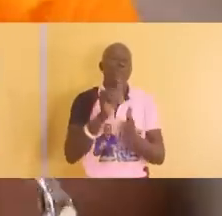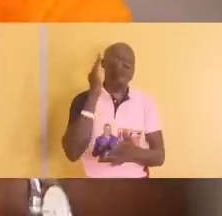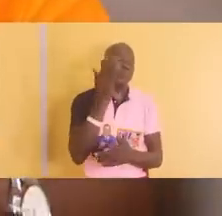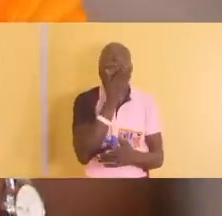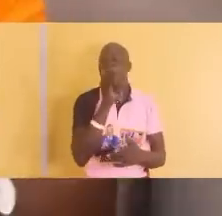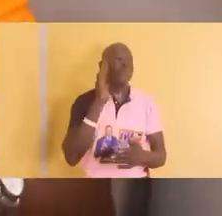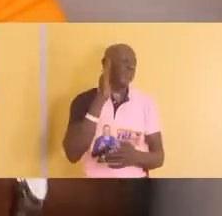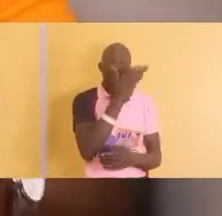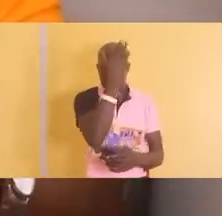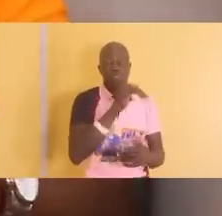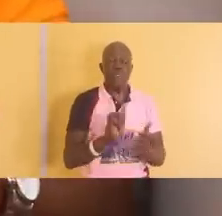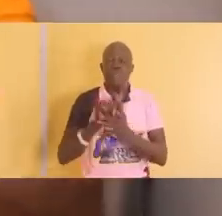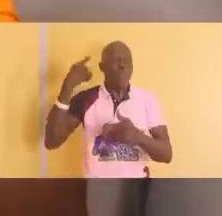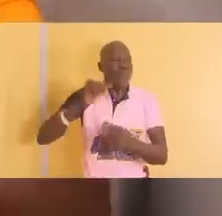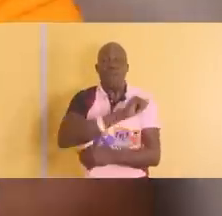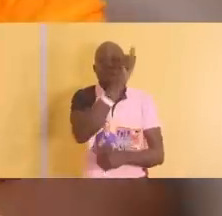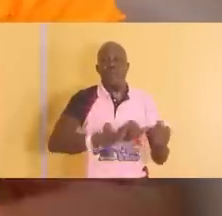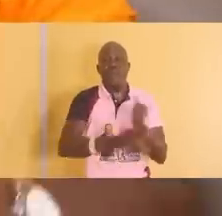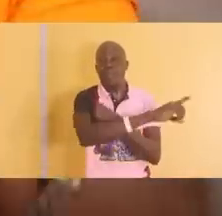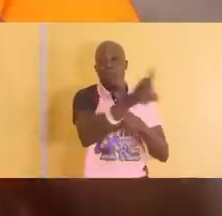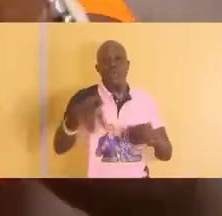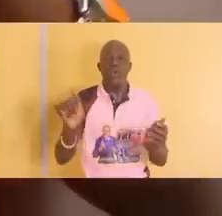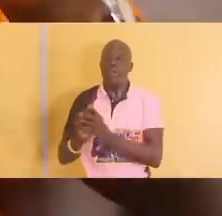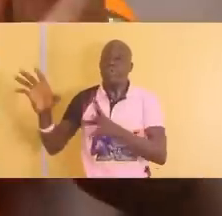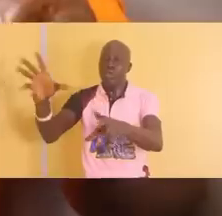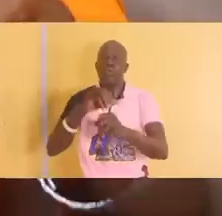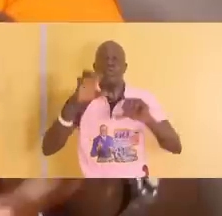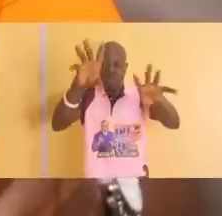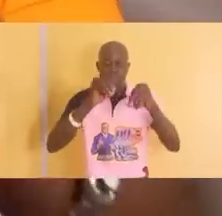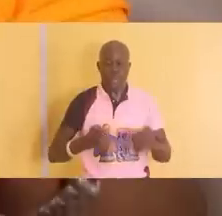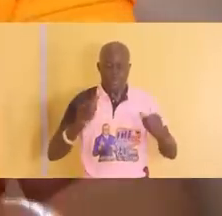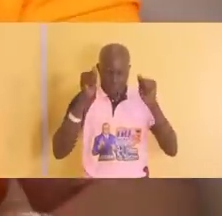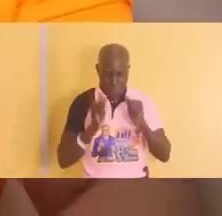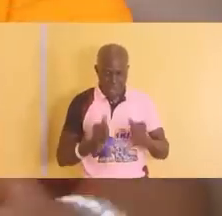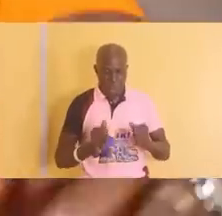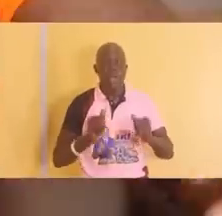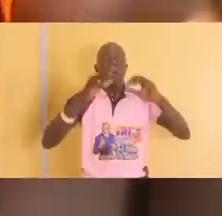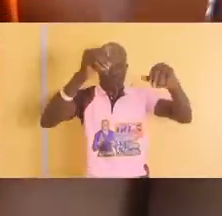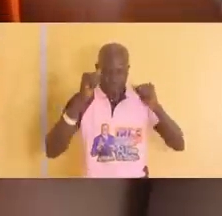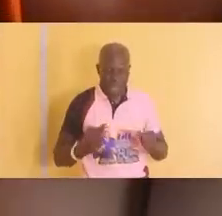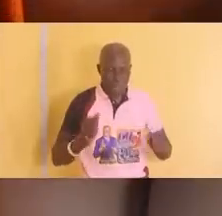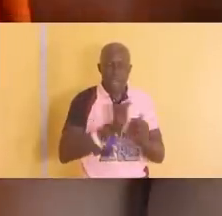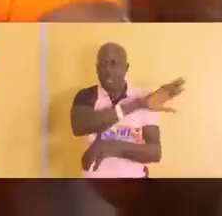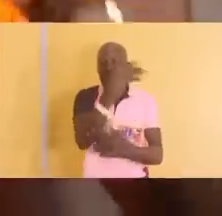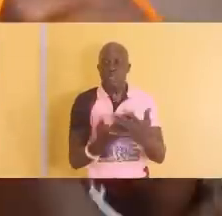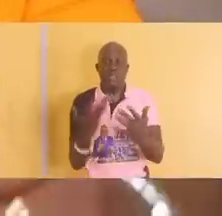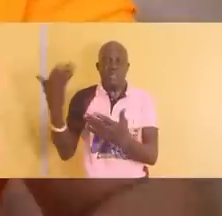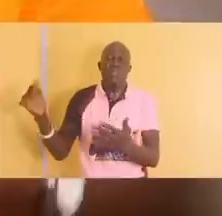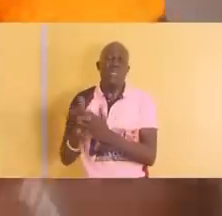my name. I said the man to for everyone to receive the power. That's it, Agbara. Power. Agbara. I know we